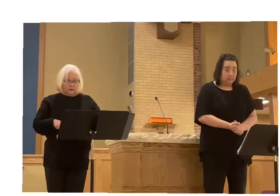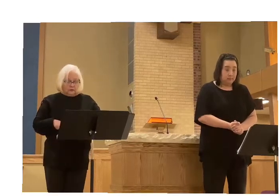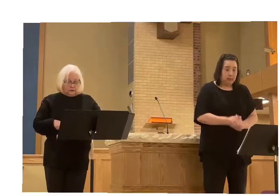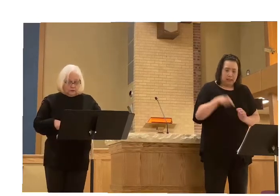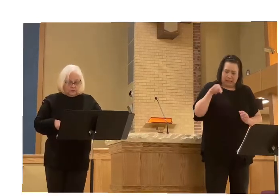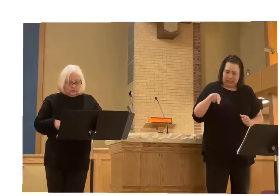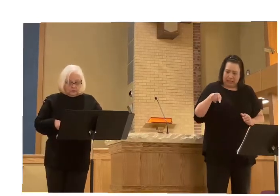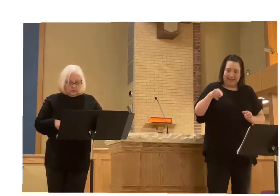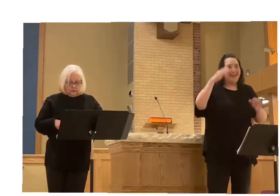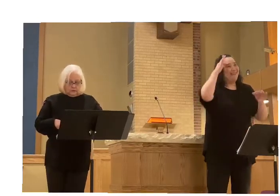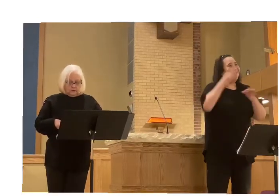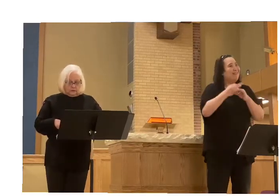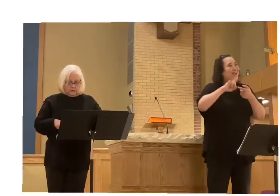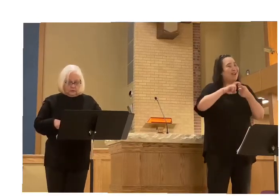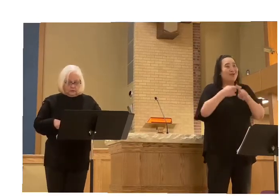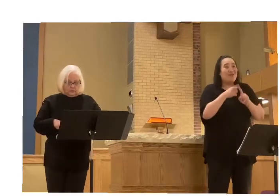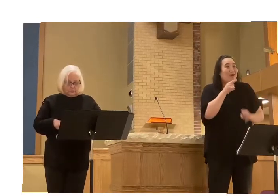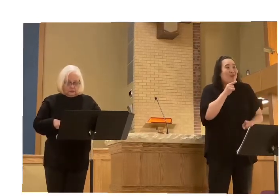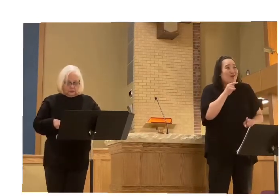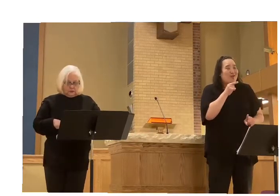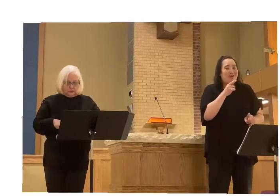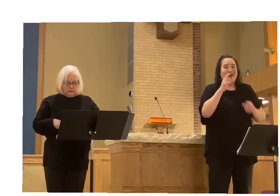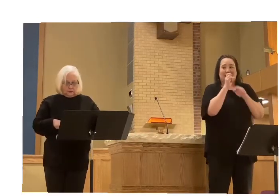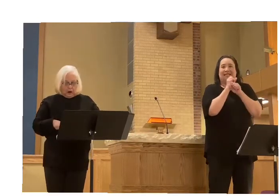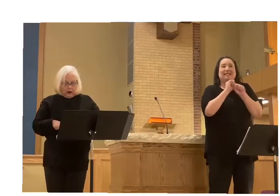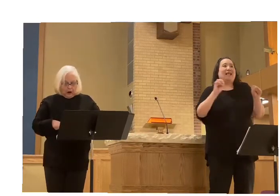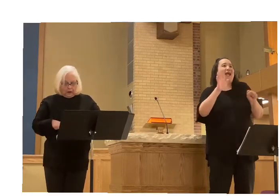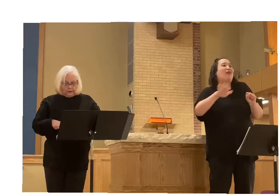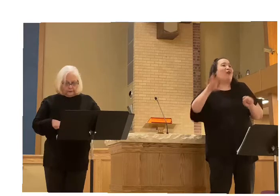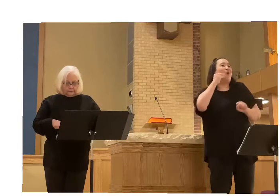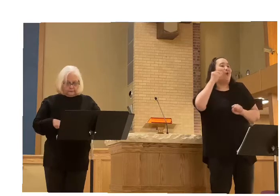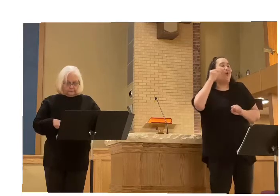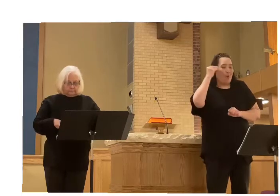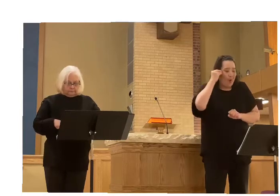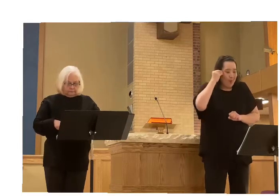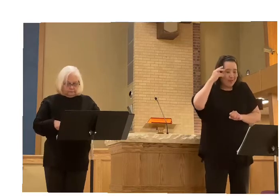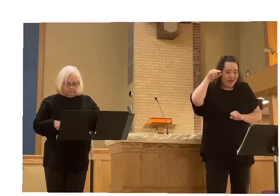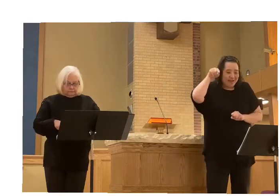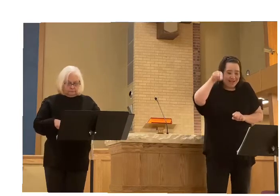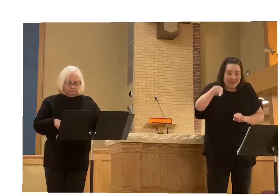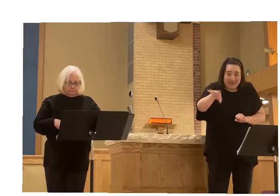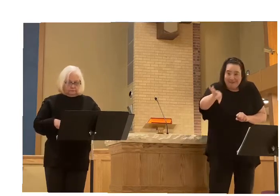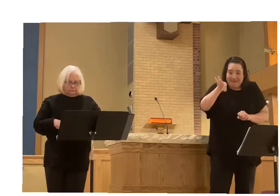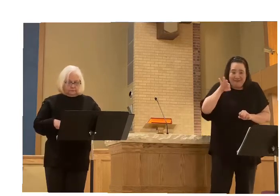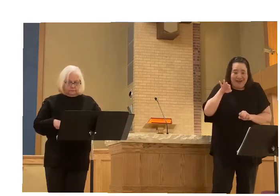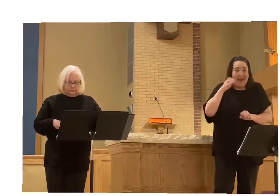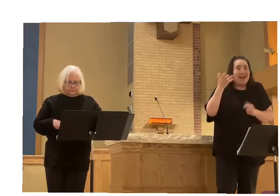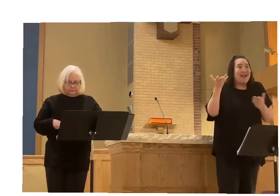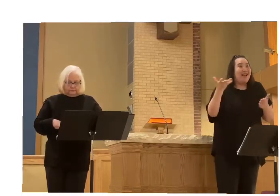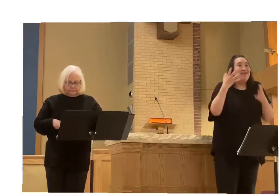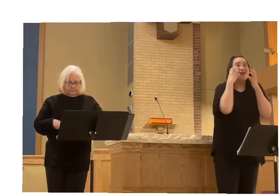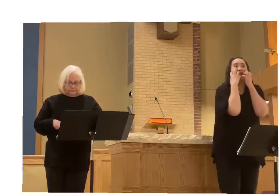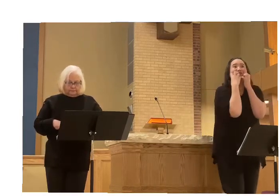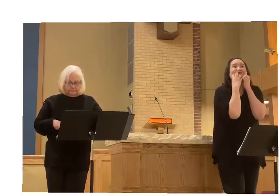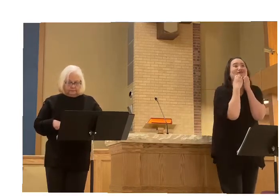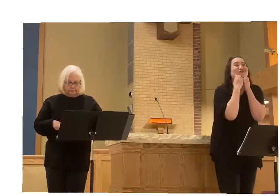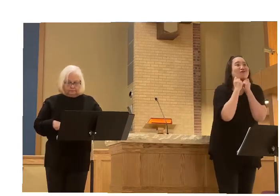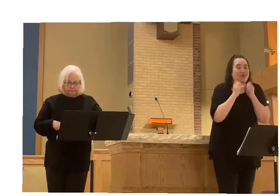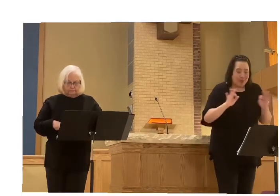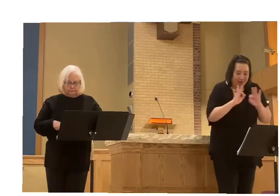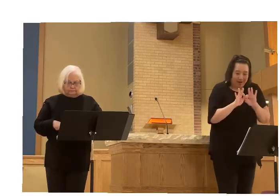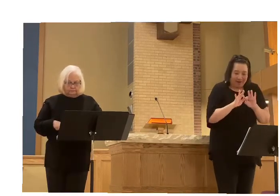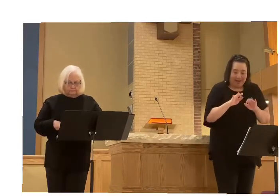A faithful friend is a sturdy shelter. He who finds one finds a treasure. A